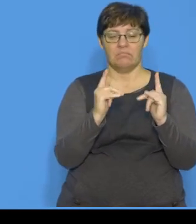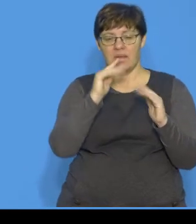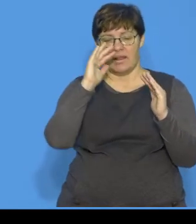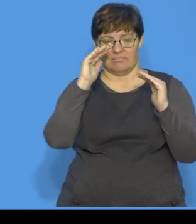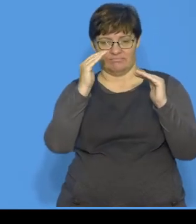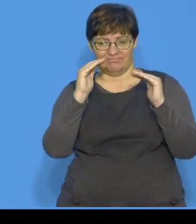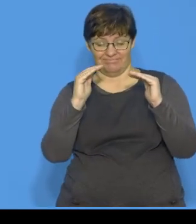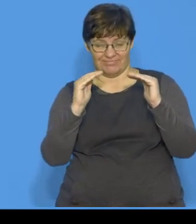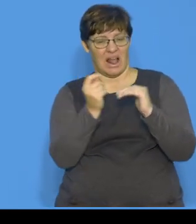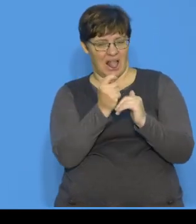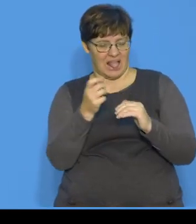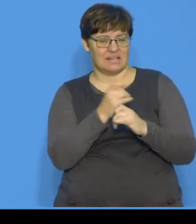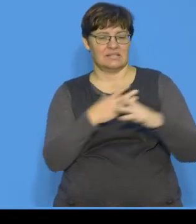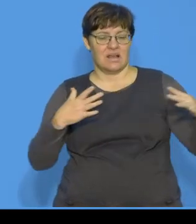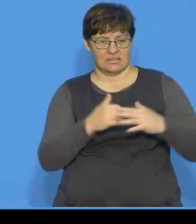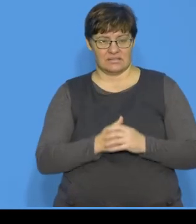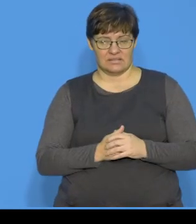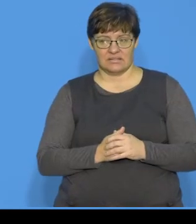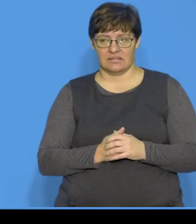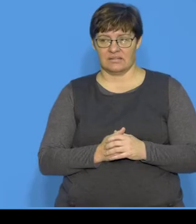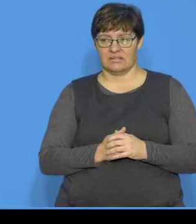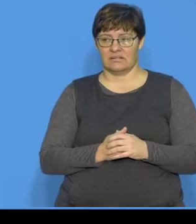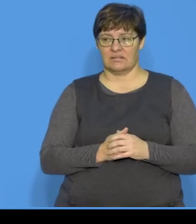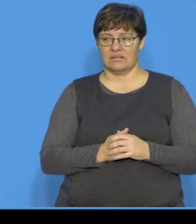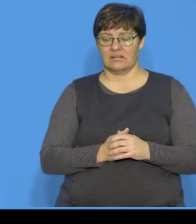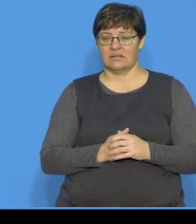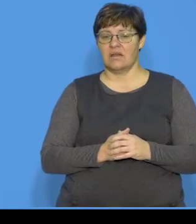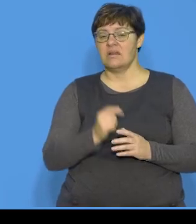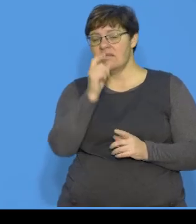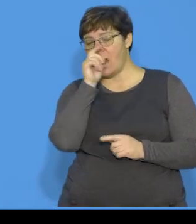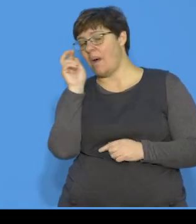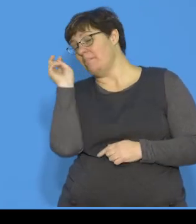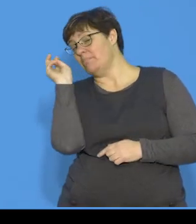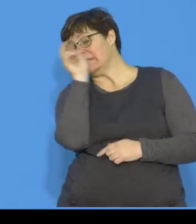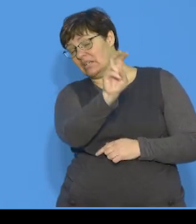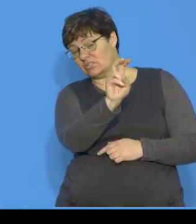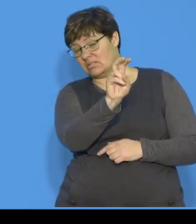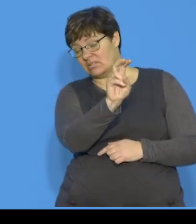And therefore, we move into the area of making predictions in